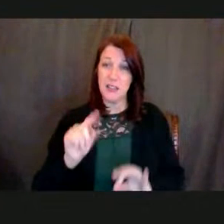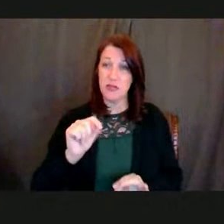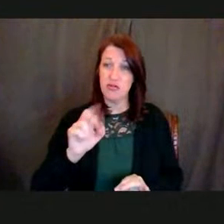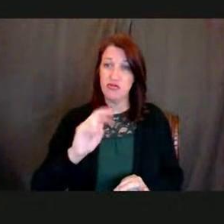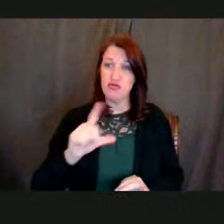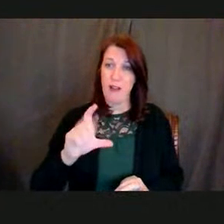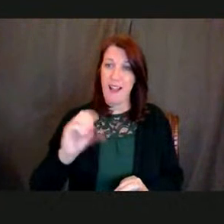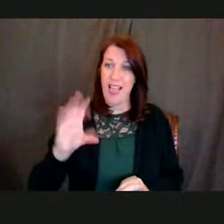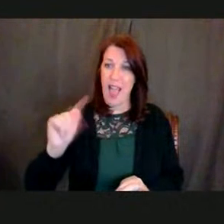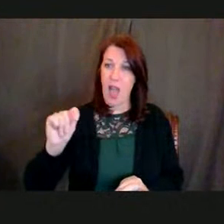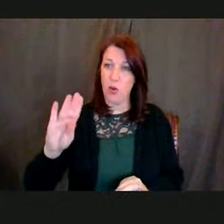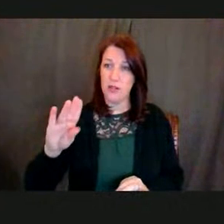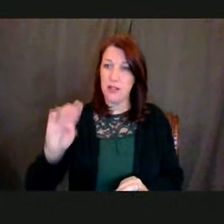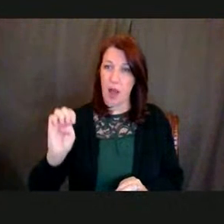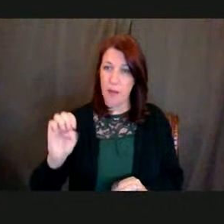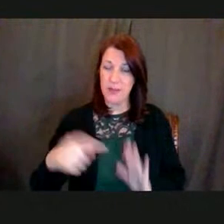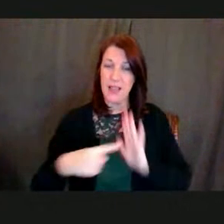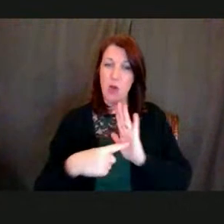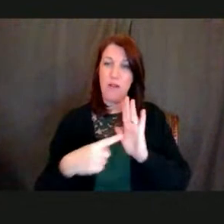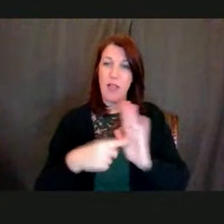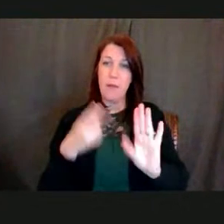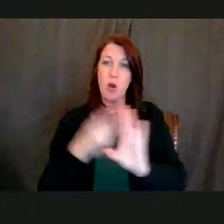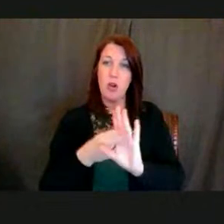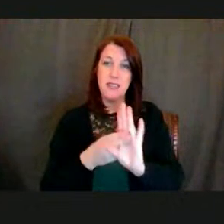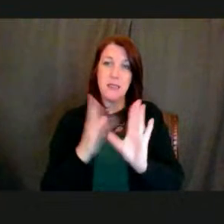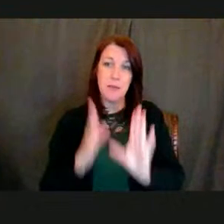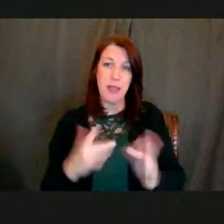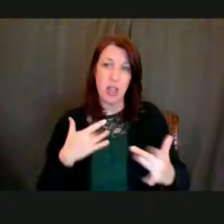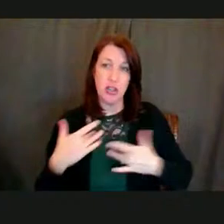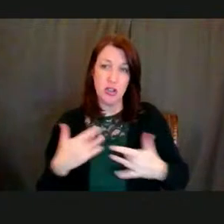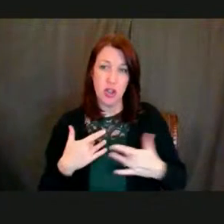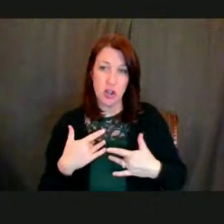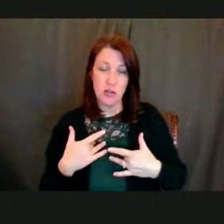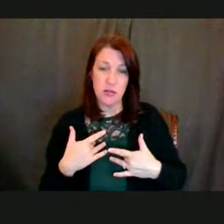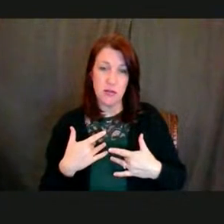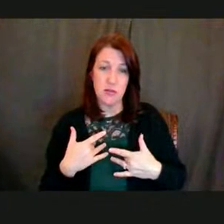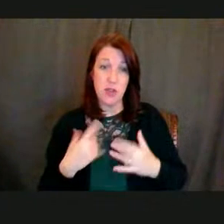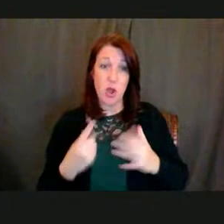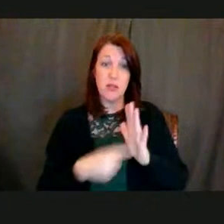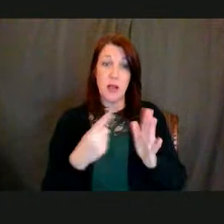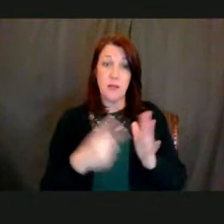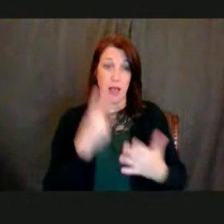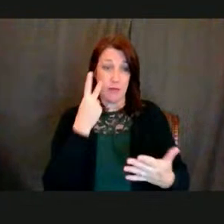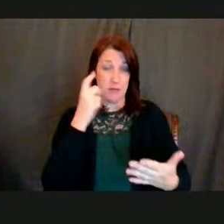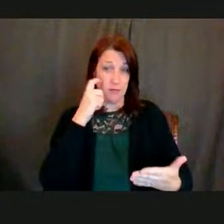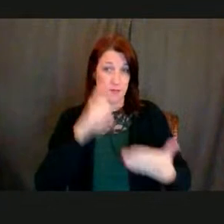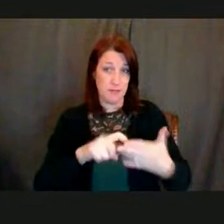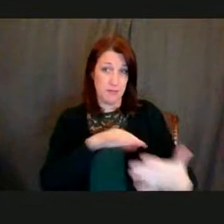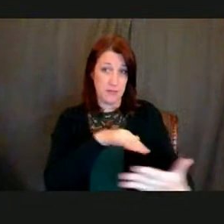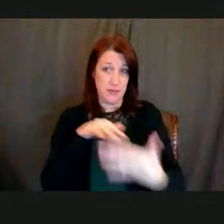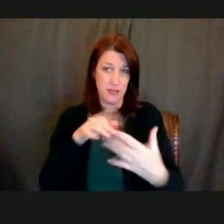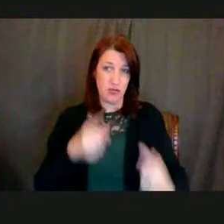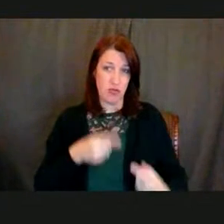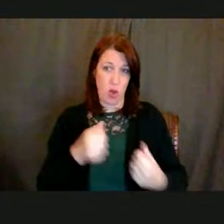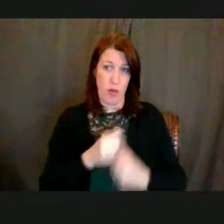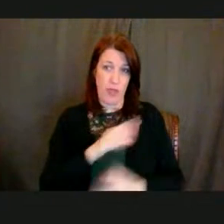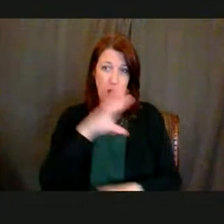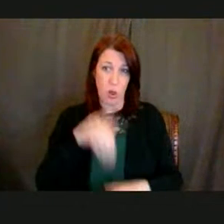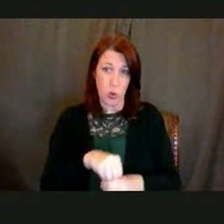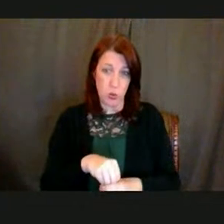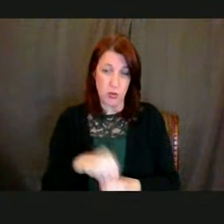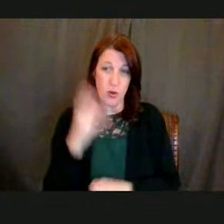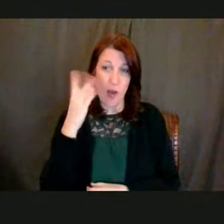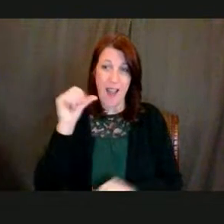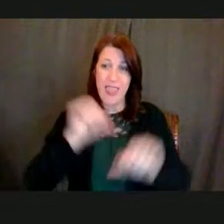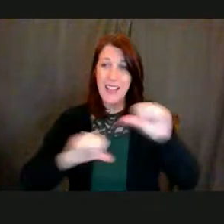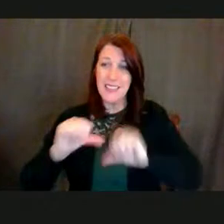outcomes that reflect participant concerns. So sometimes we see studies struggle with inclusion because the scientific question